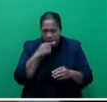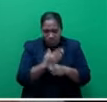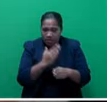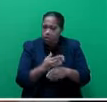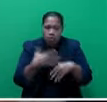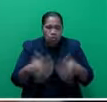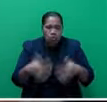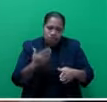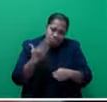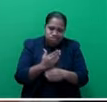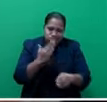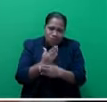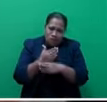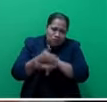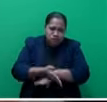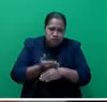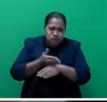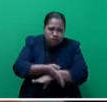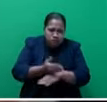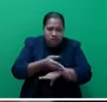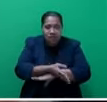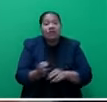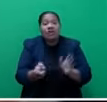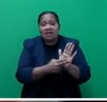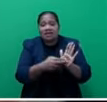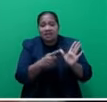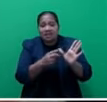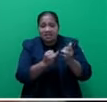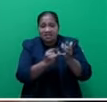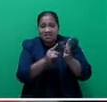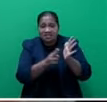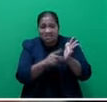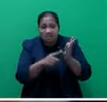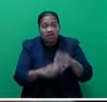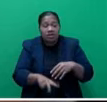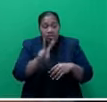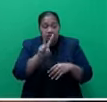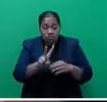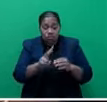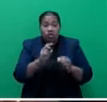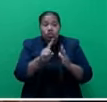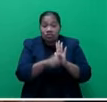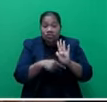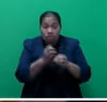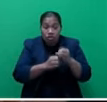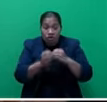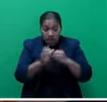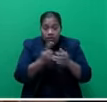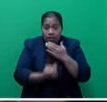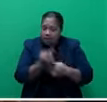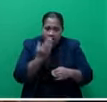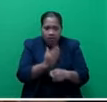Court, the biggest municipality in Fiji. The two judicial officers are rotating over one court to preside